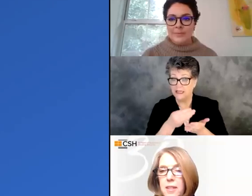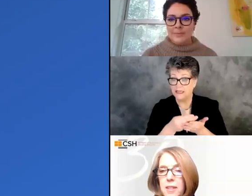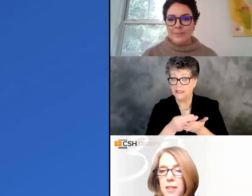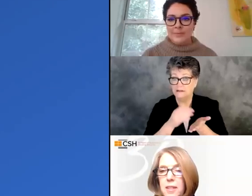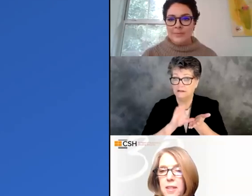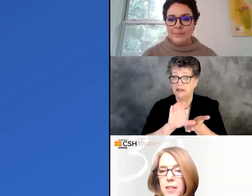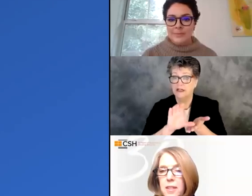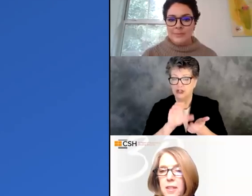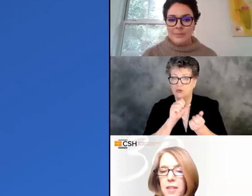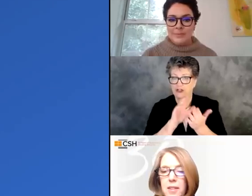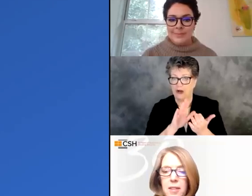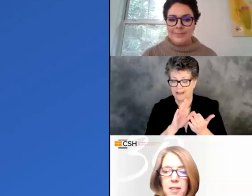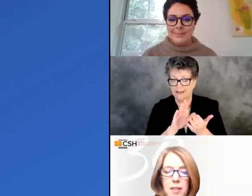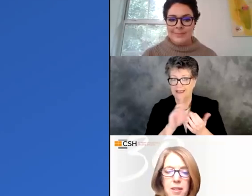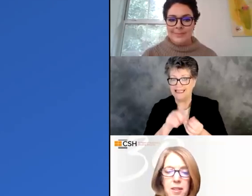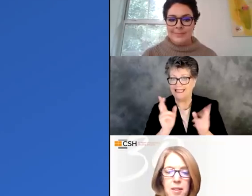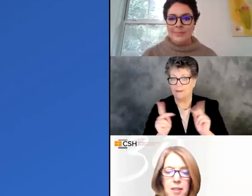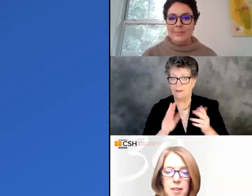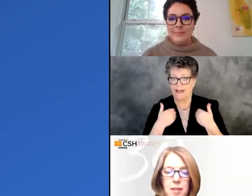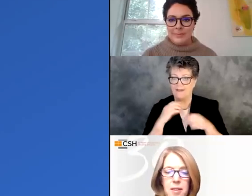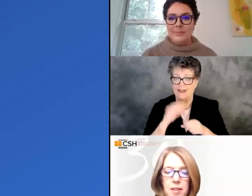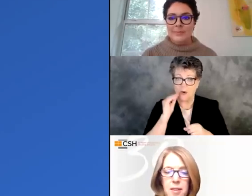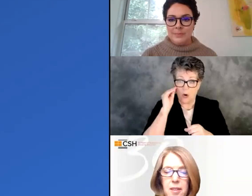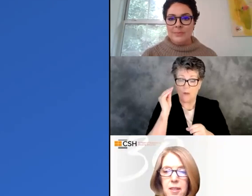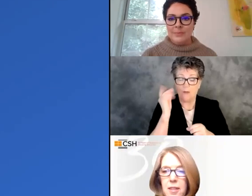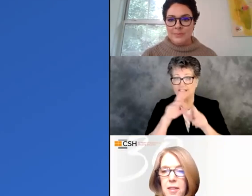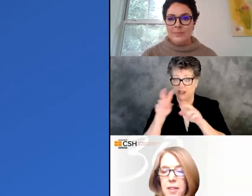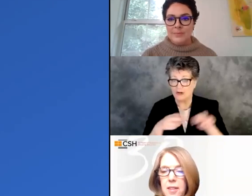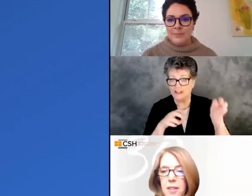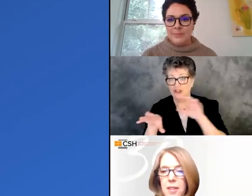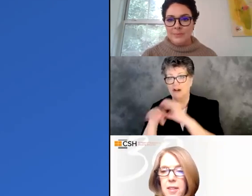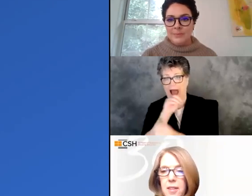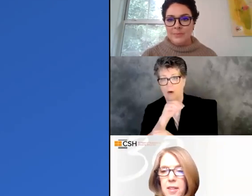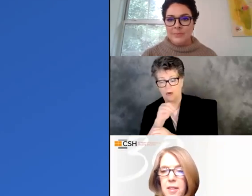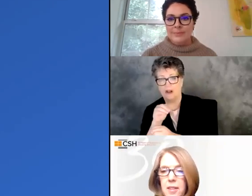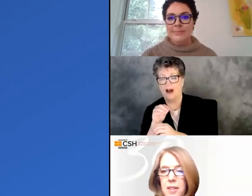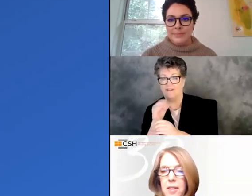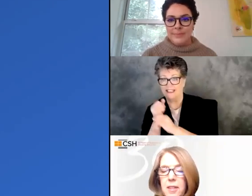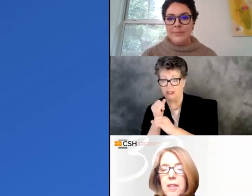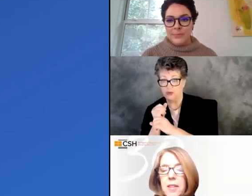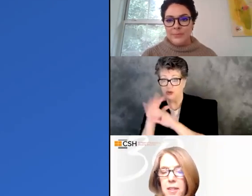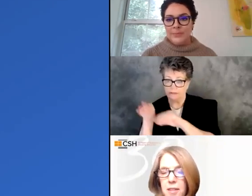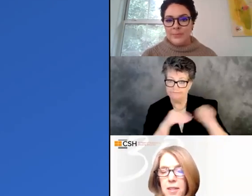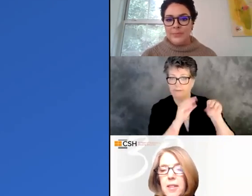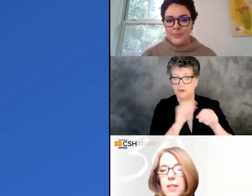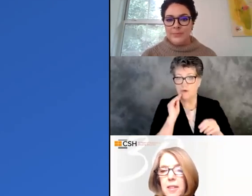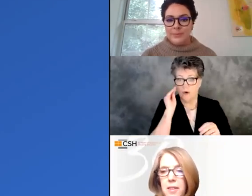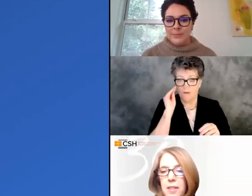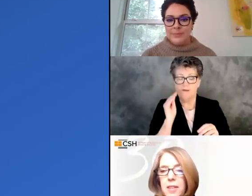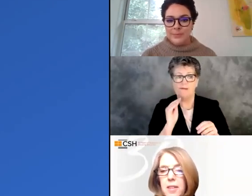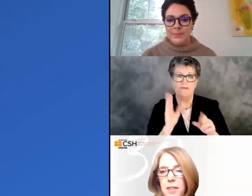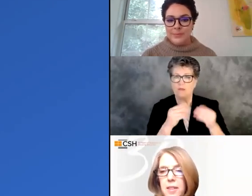address emerging needs that people have in their home or as they're transitioning out of an institutional setting.